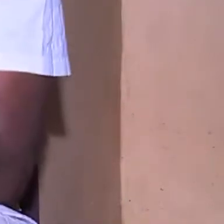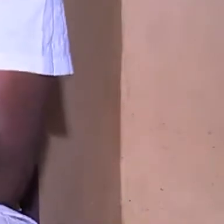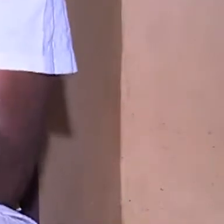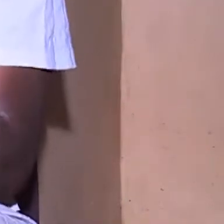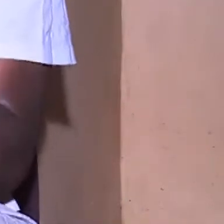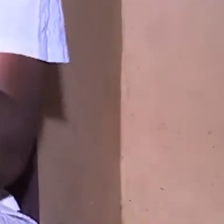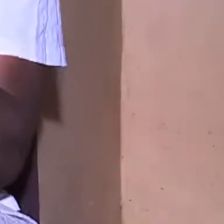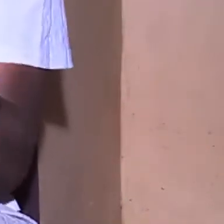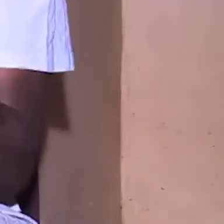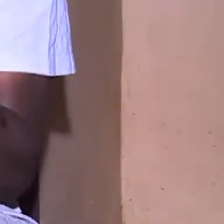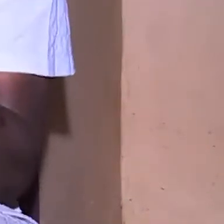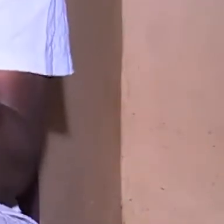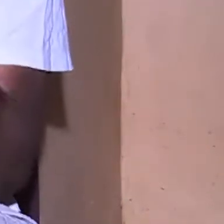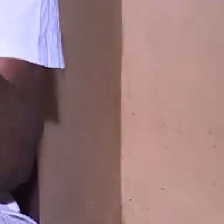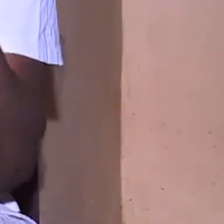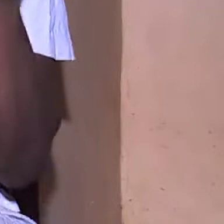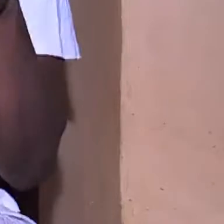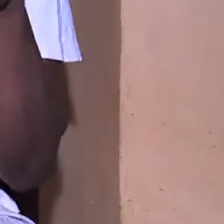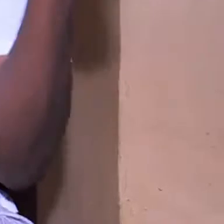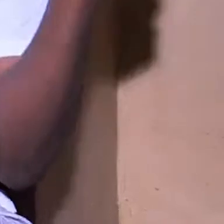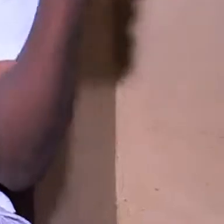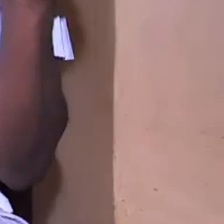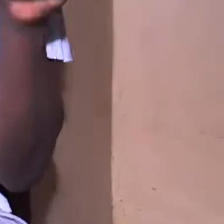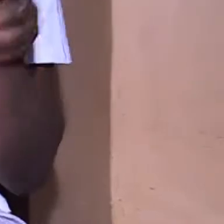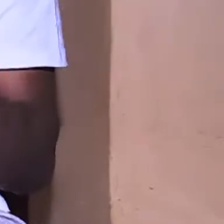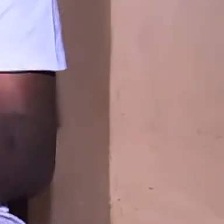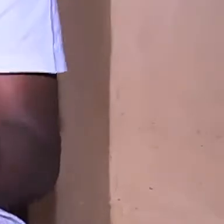I think 1 year, when she was 1 year old,